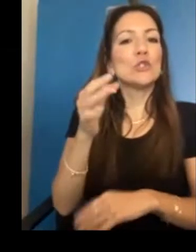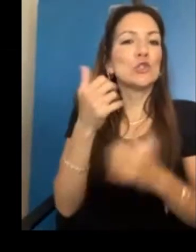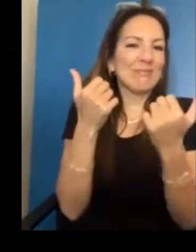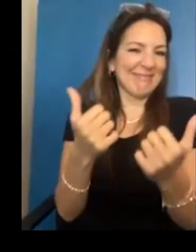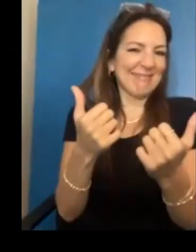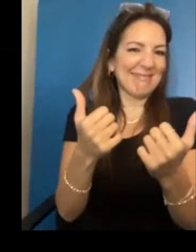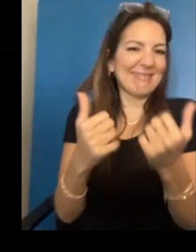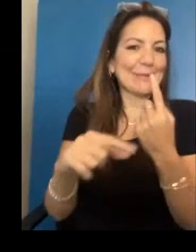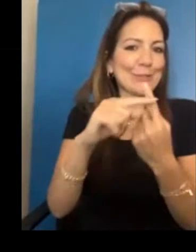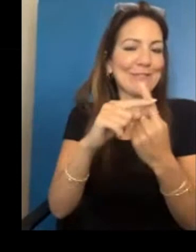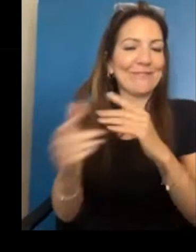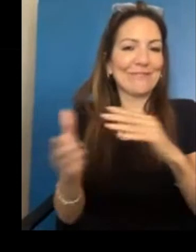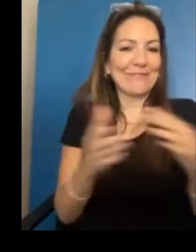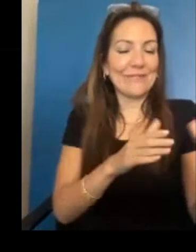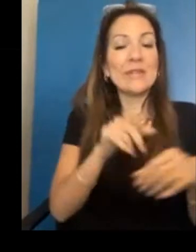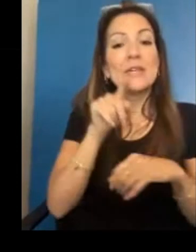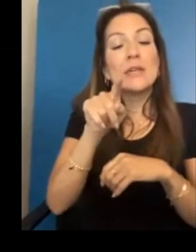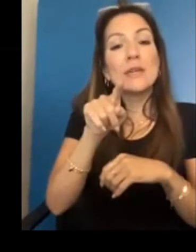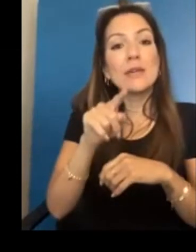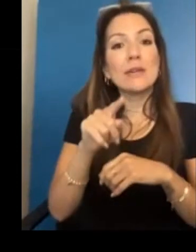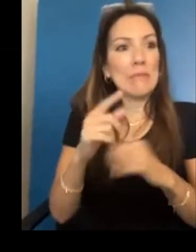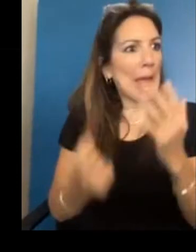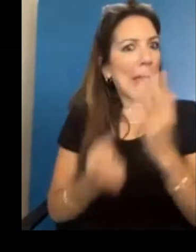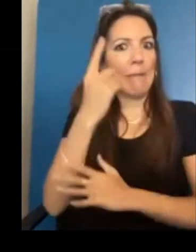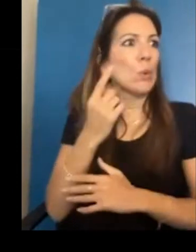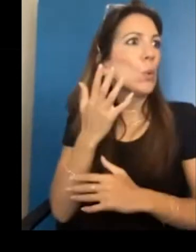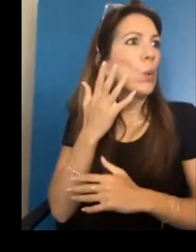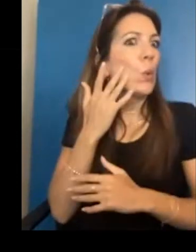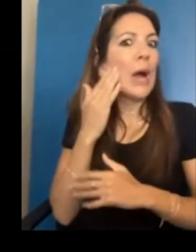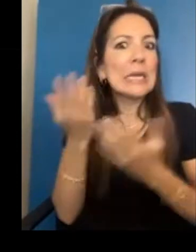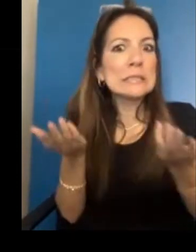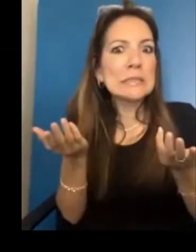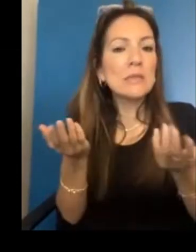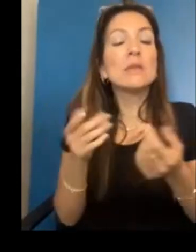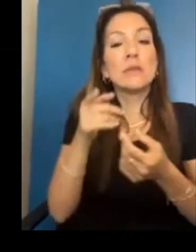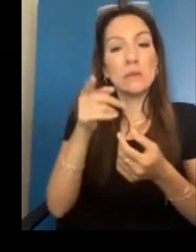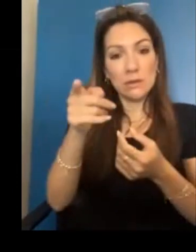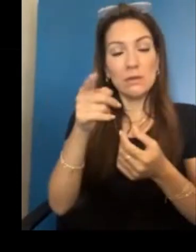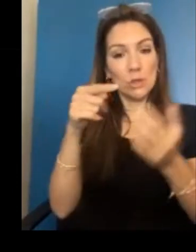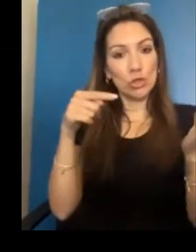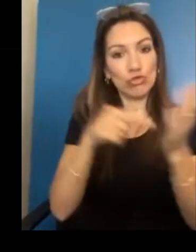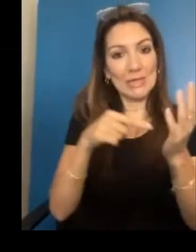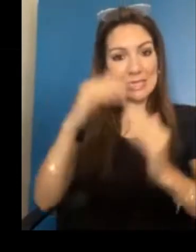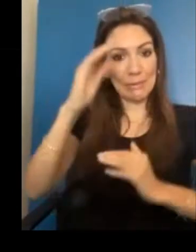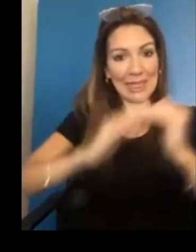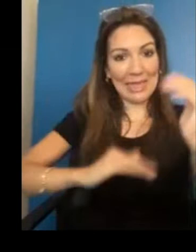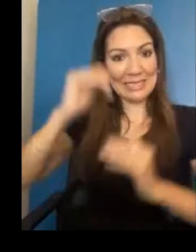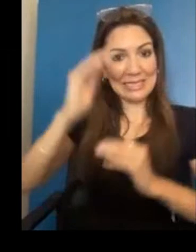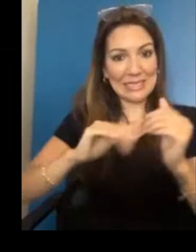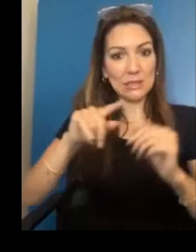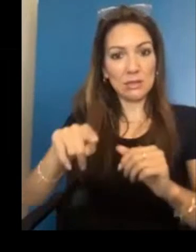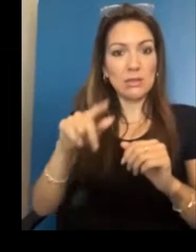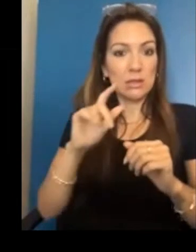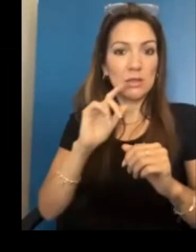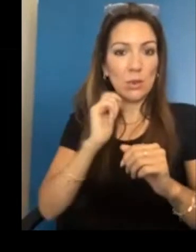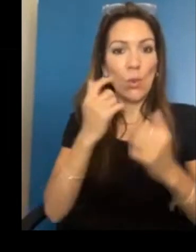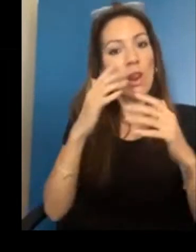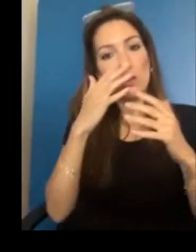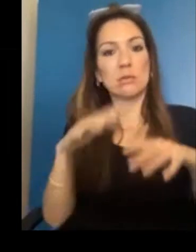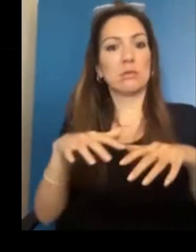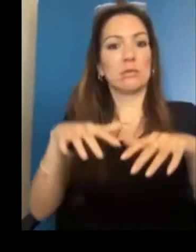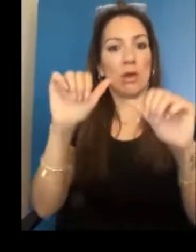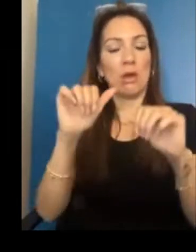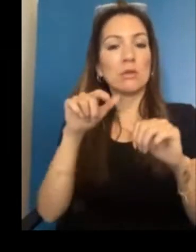slide, please, Angus. So when does it happen? So the Trinity building, we're commencing our